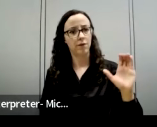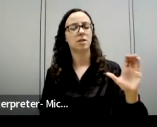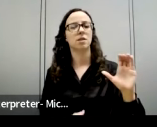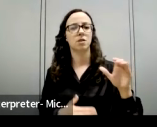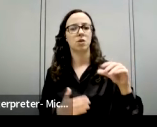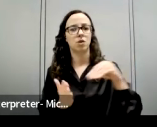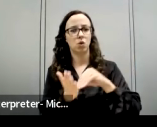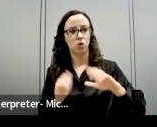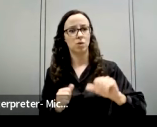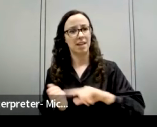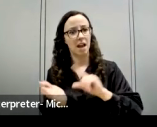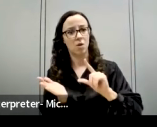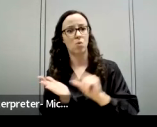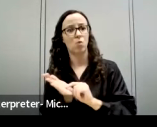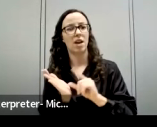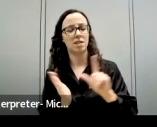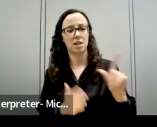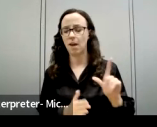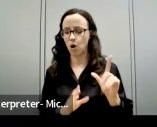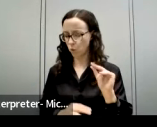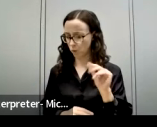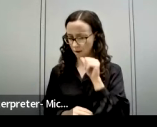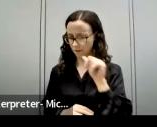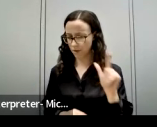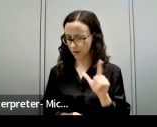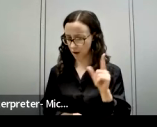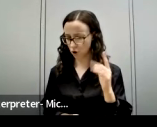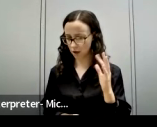book, the library, not the library, the